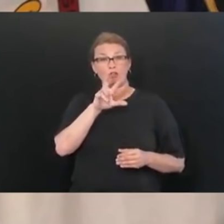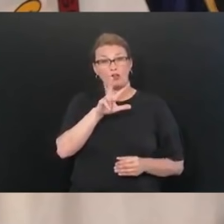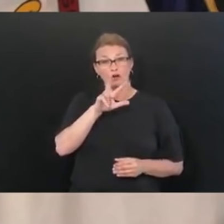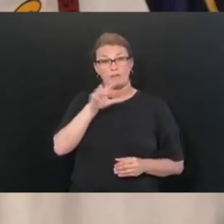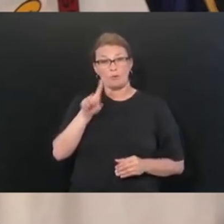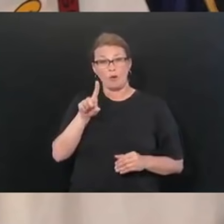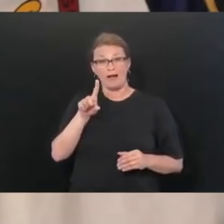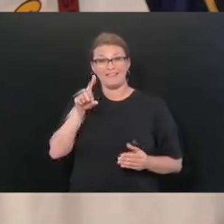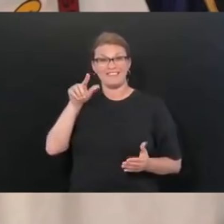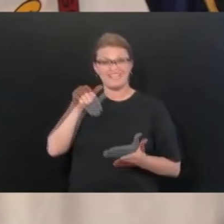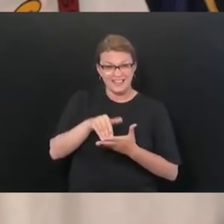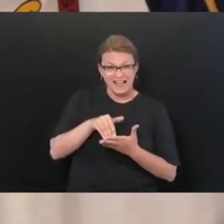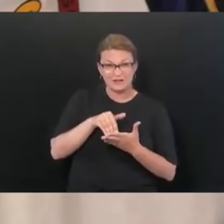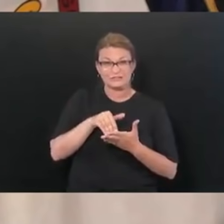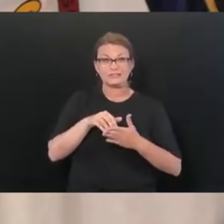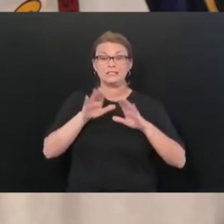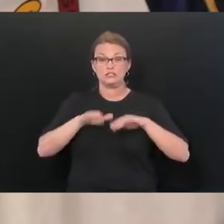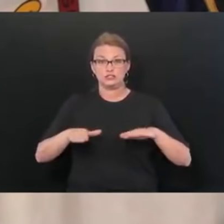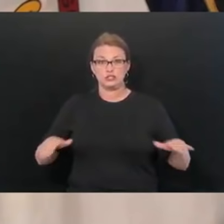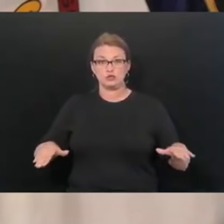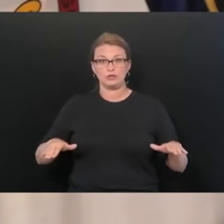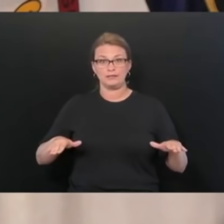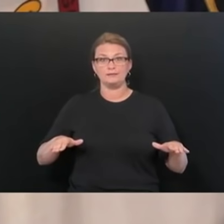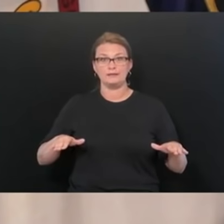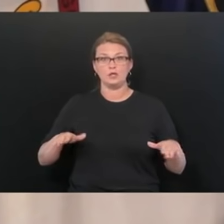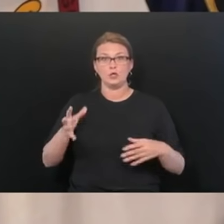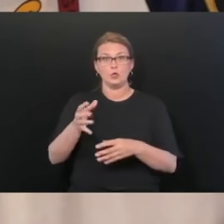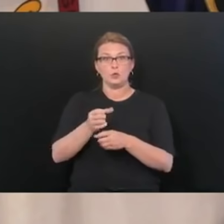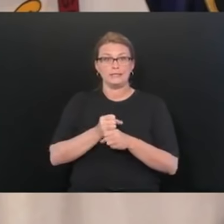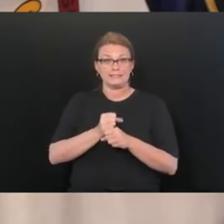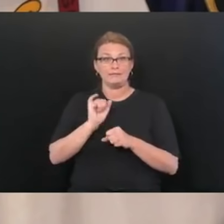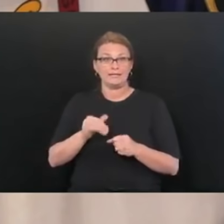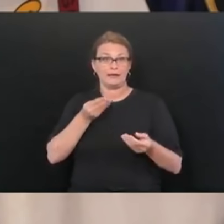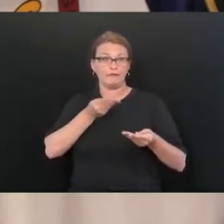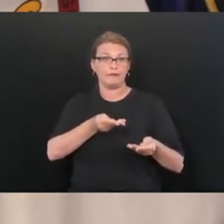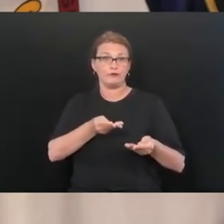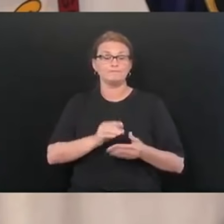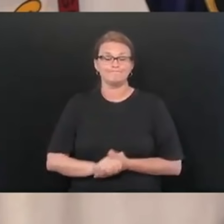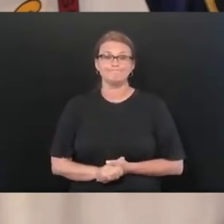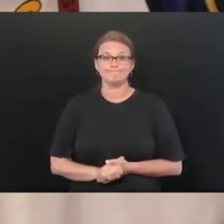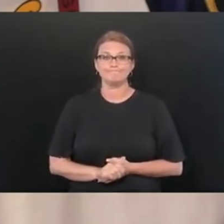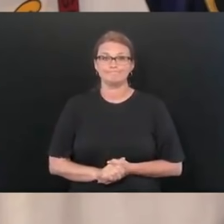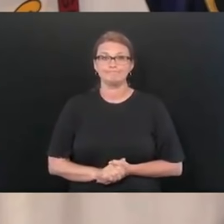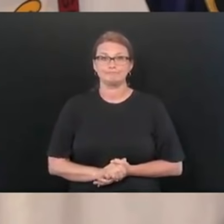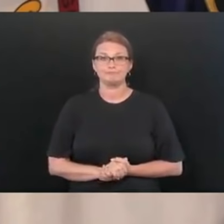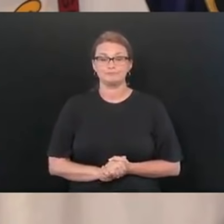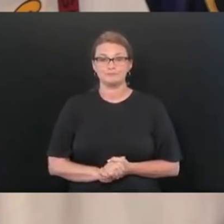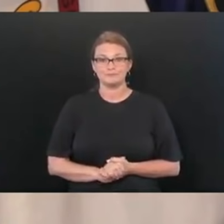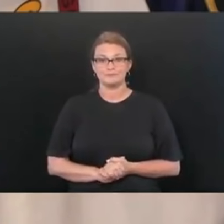231,000 children in the Mountain State that are eligible. It's unbelievable. That's all there is to it.